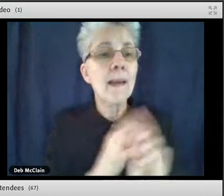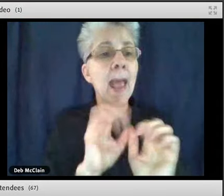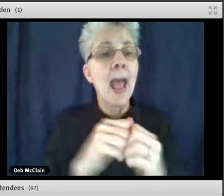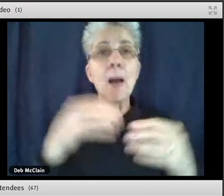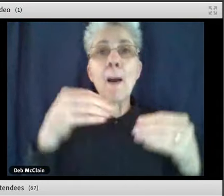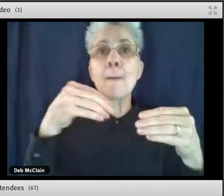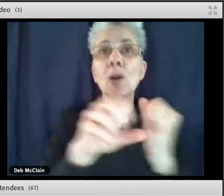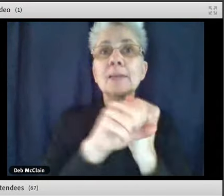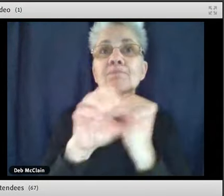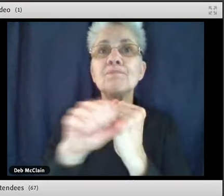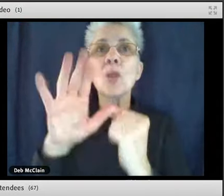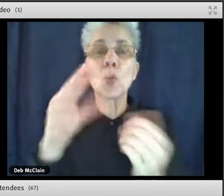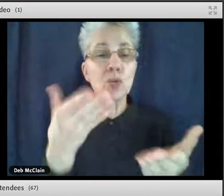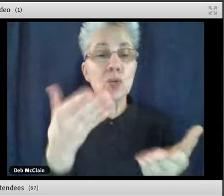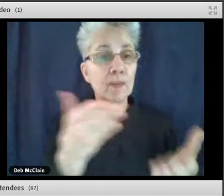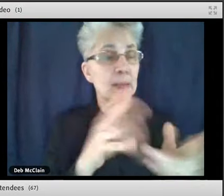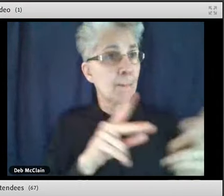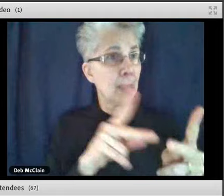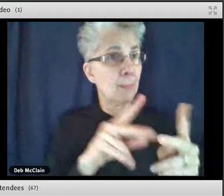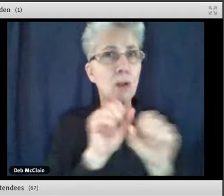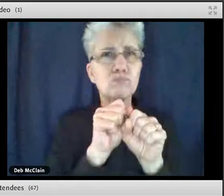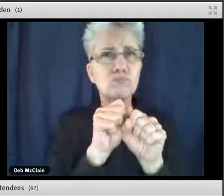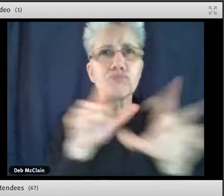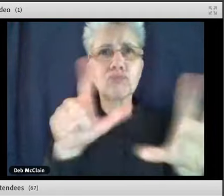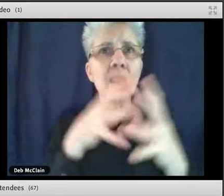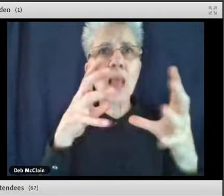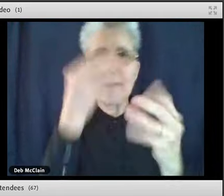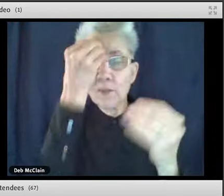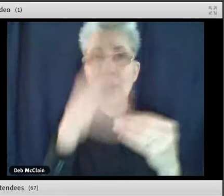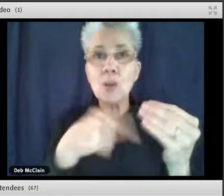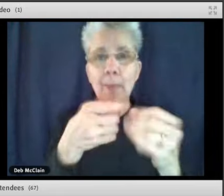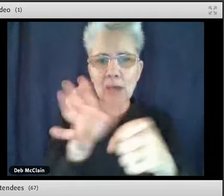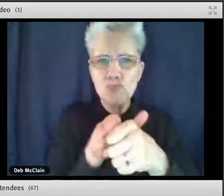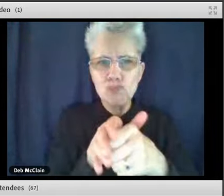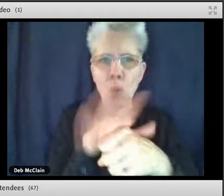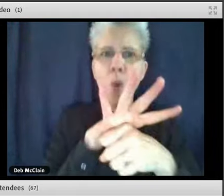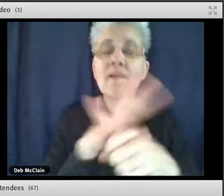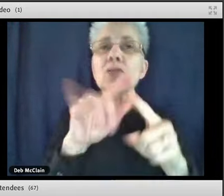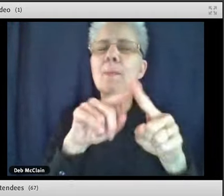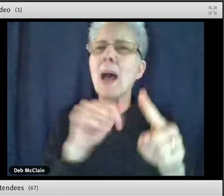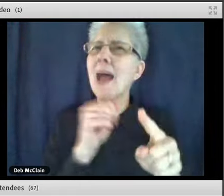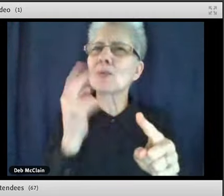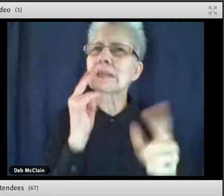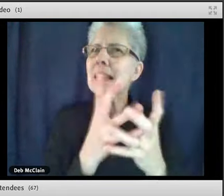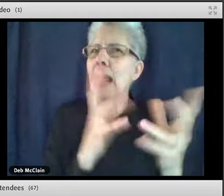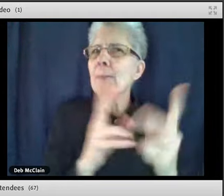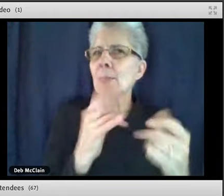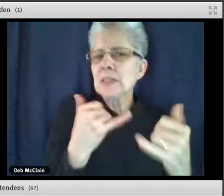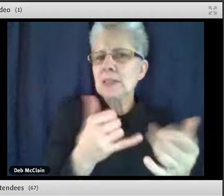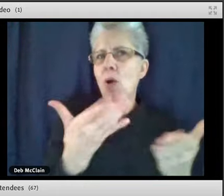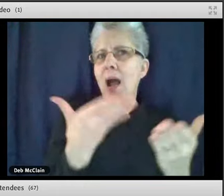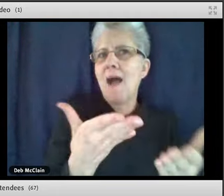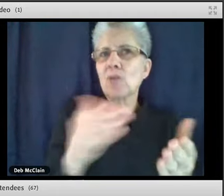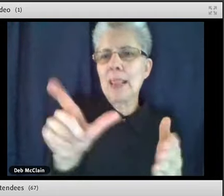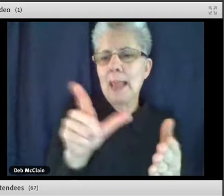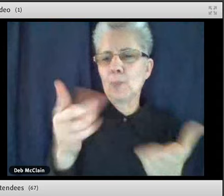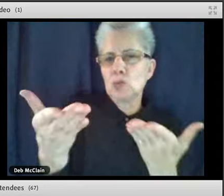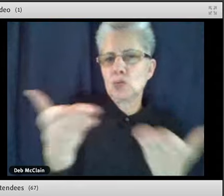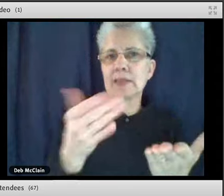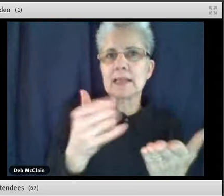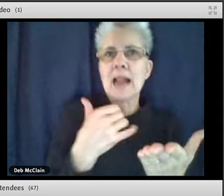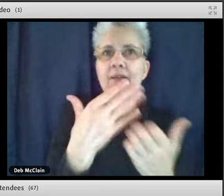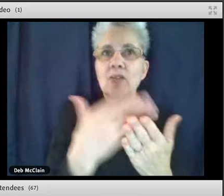People are putting a lot of information out there about coronavirus, but I don't see a ton of people still offering library services. And I've got some great examples from